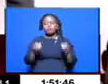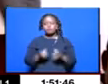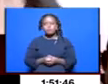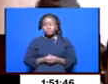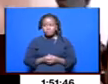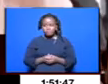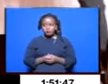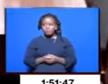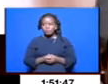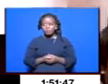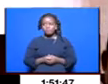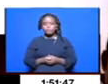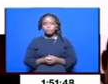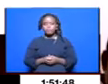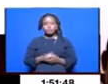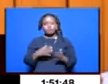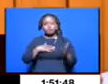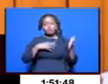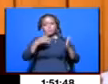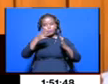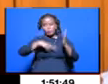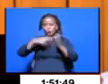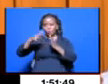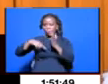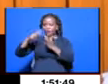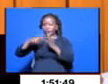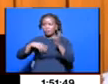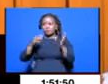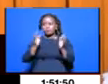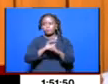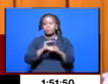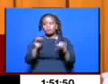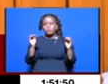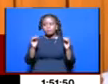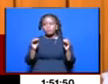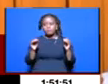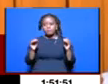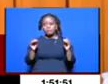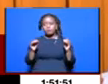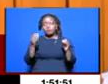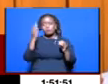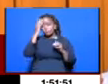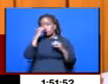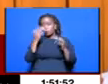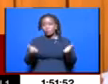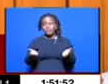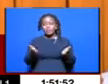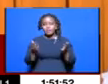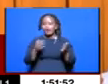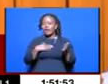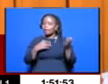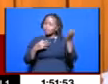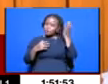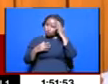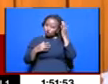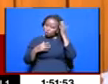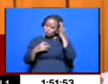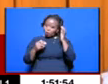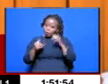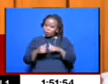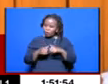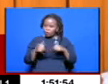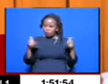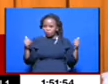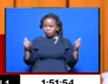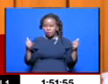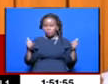Thank you. I'll not read them out as they are already on record and have been referred to by